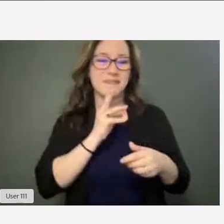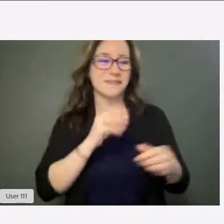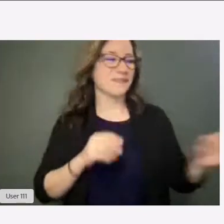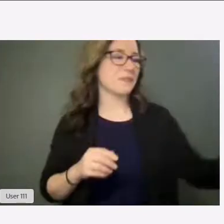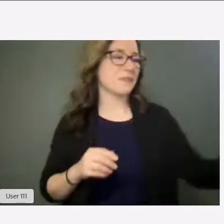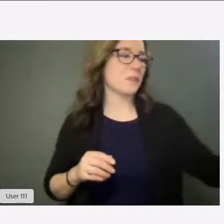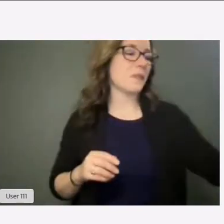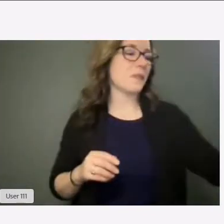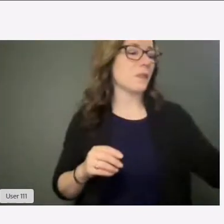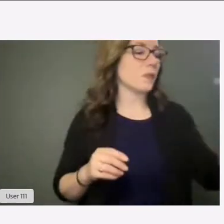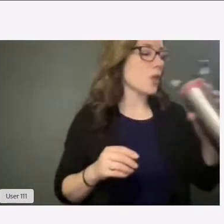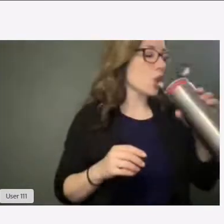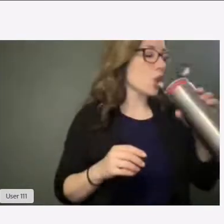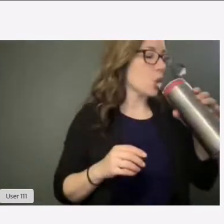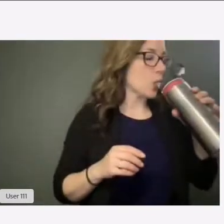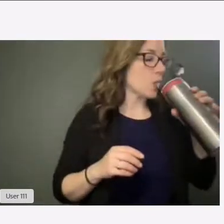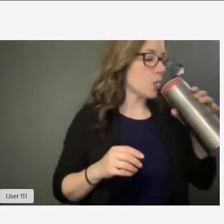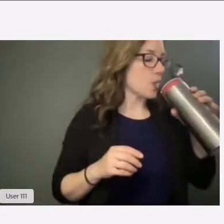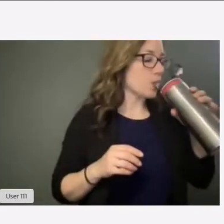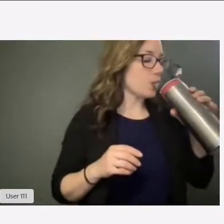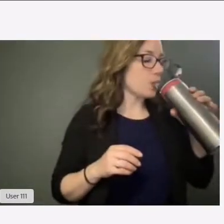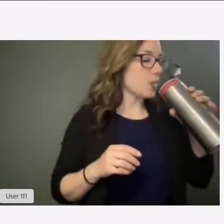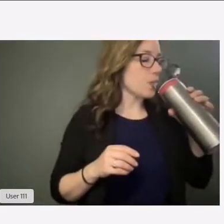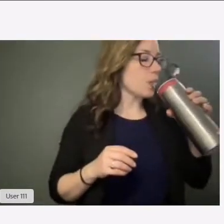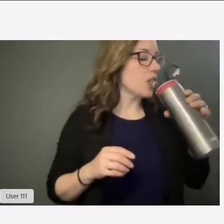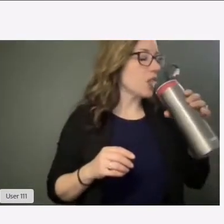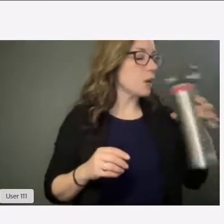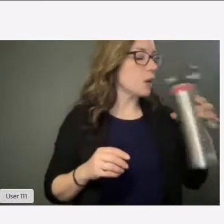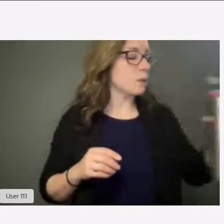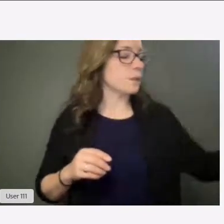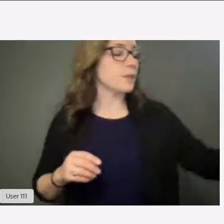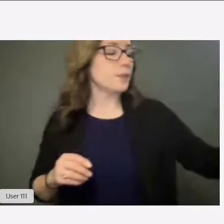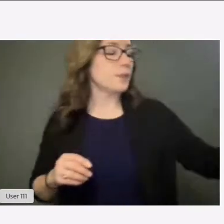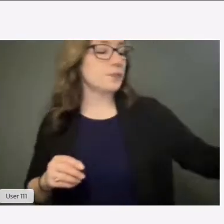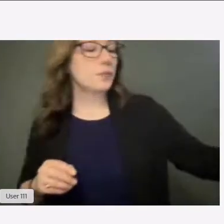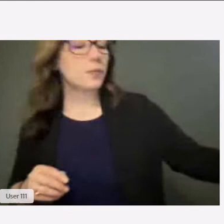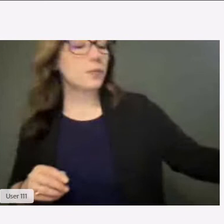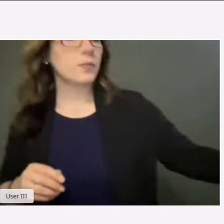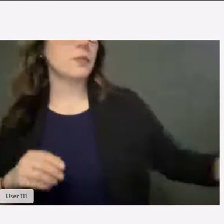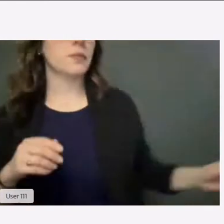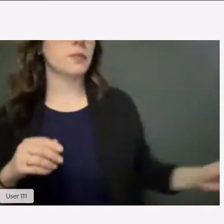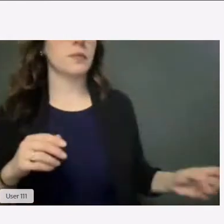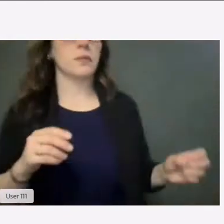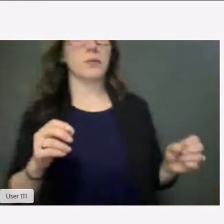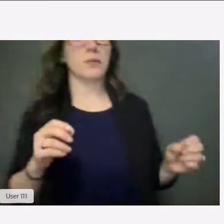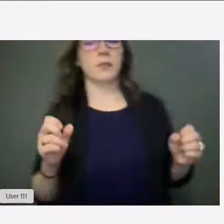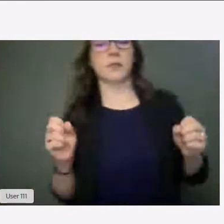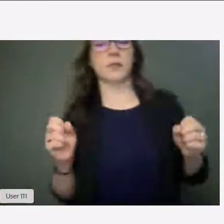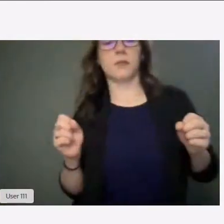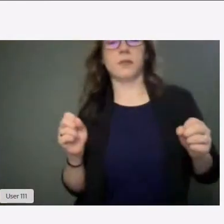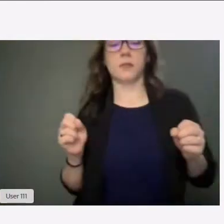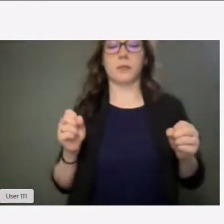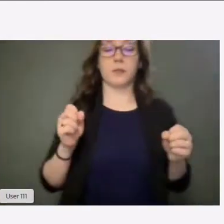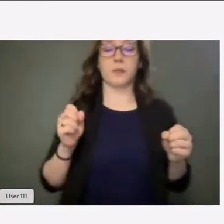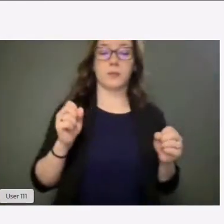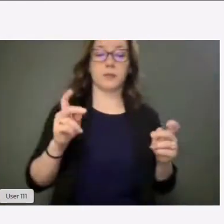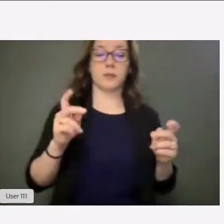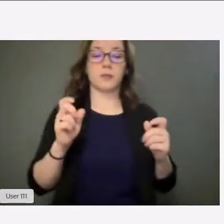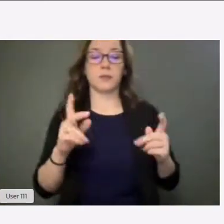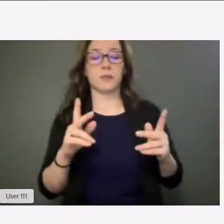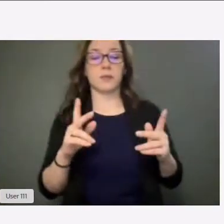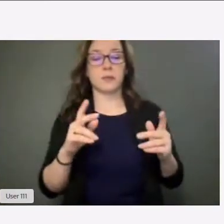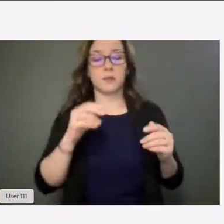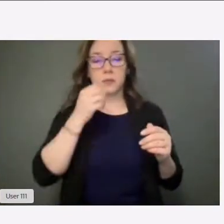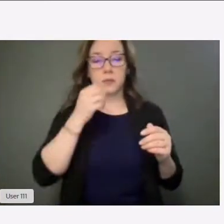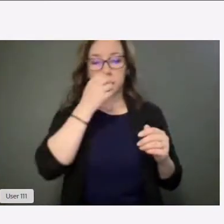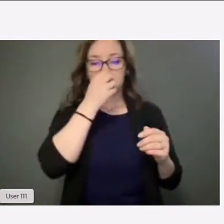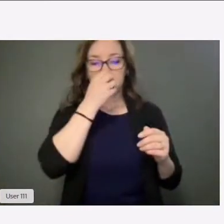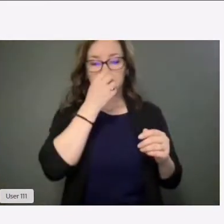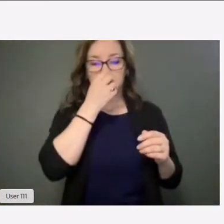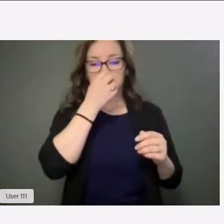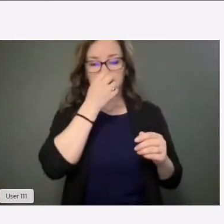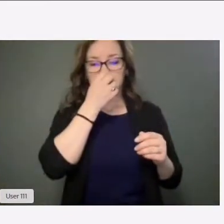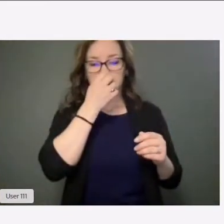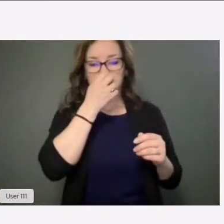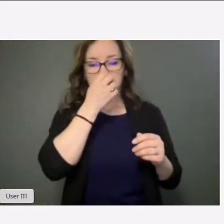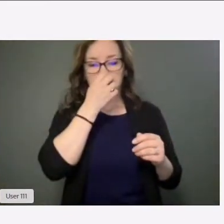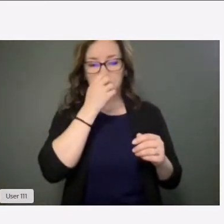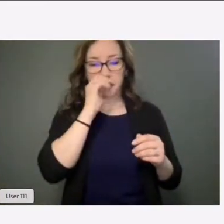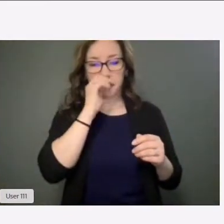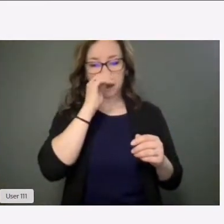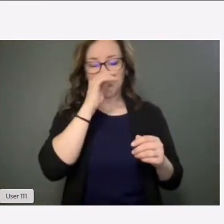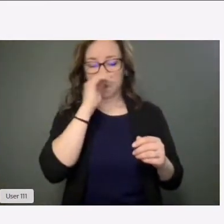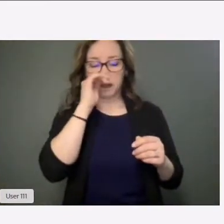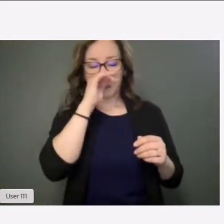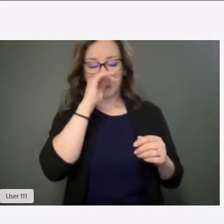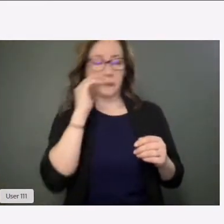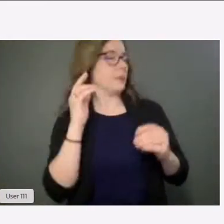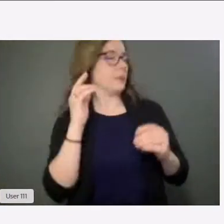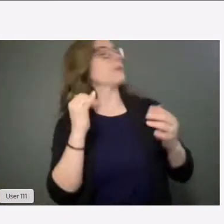Okay, let me go to, where are we? Okay, Terry Corzon, we were looking to purchase